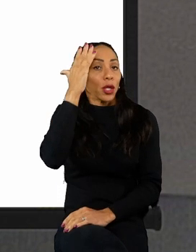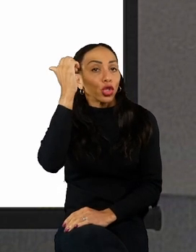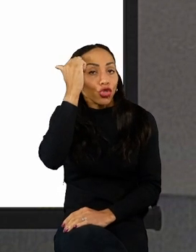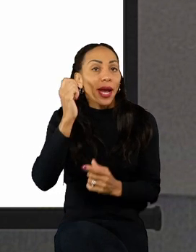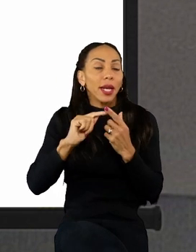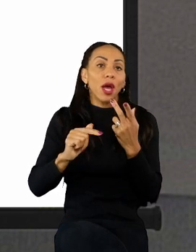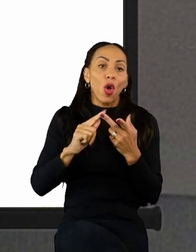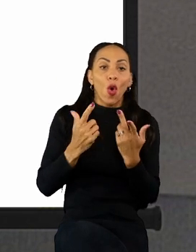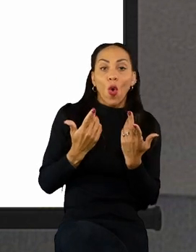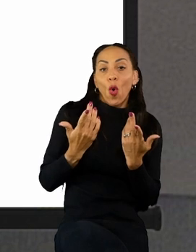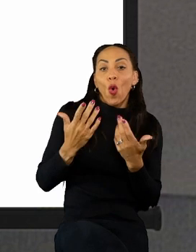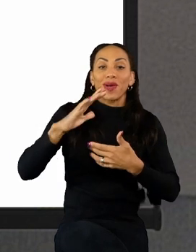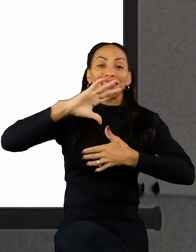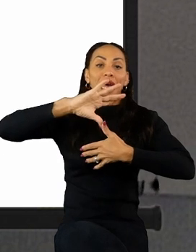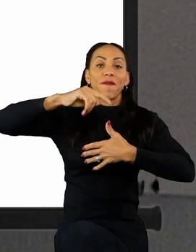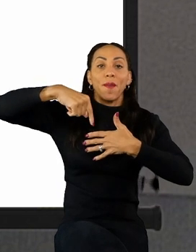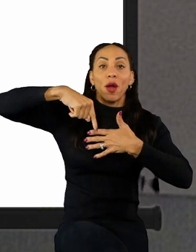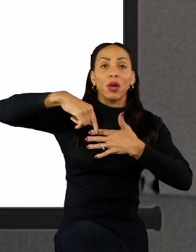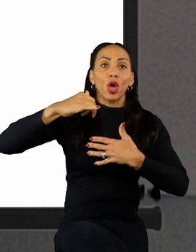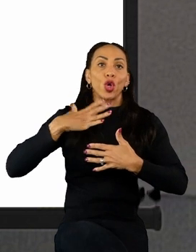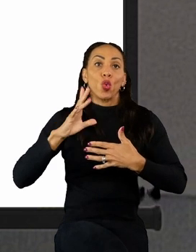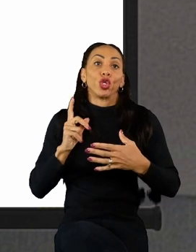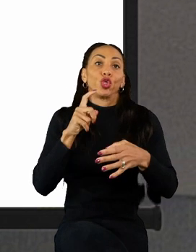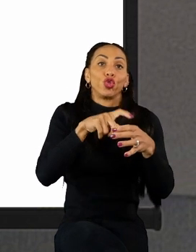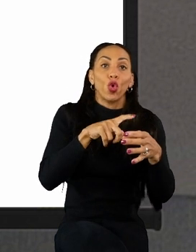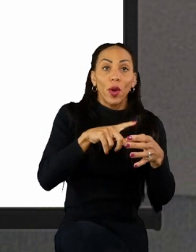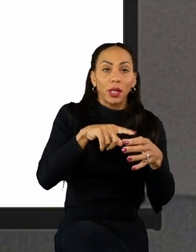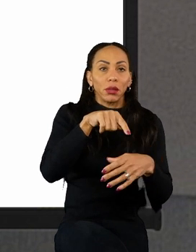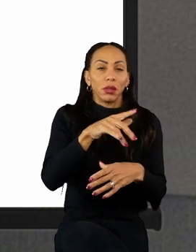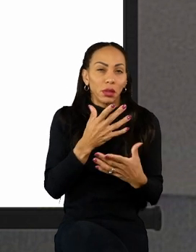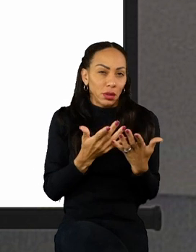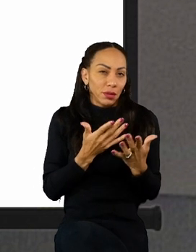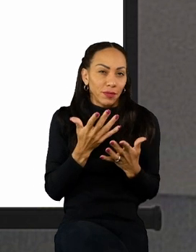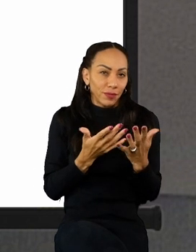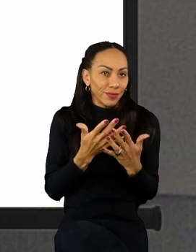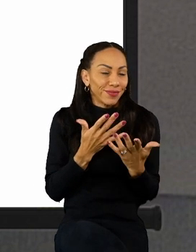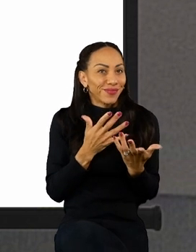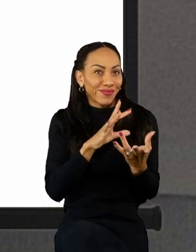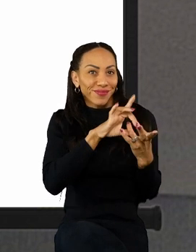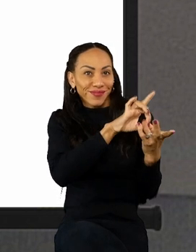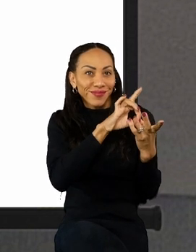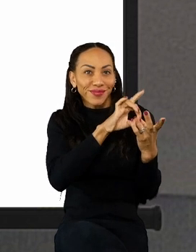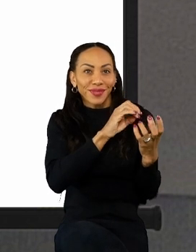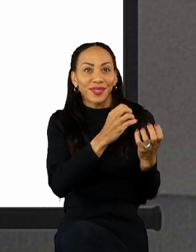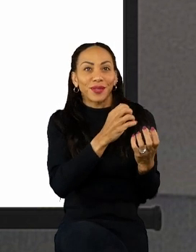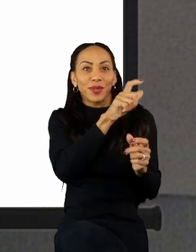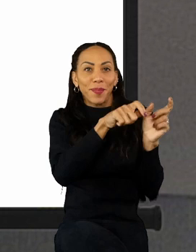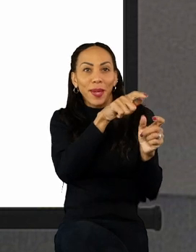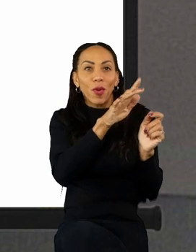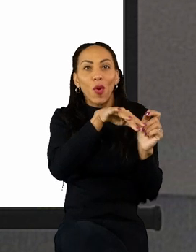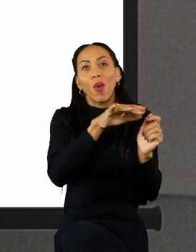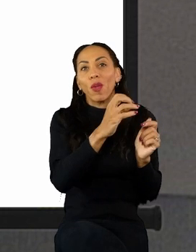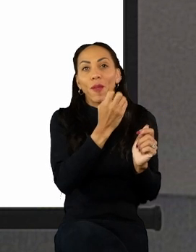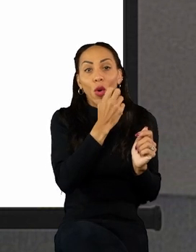in Australia or South America or somewhere else in the world that might want to participate in this particular piece with the people